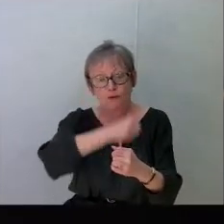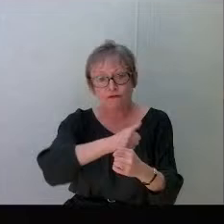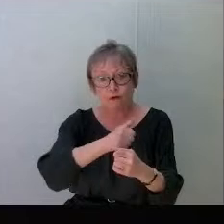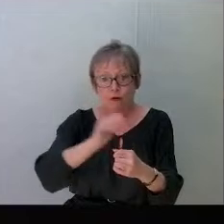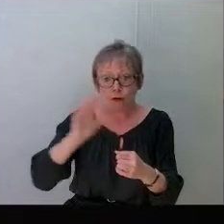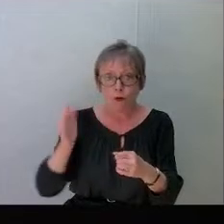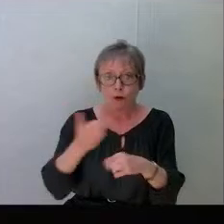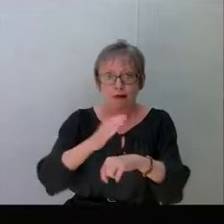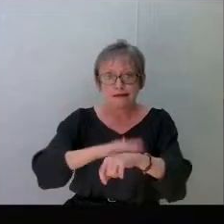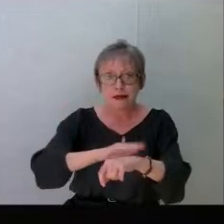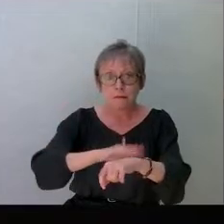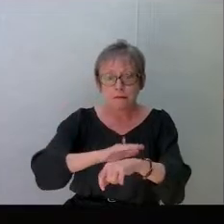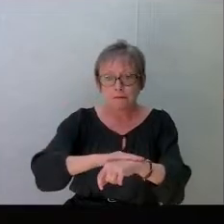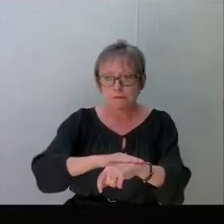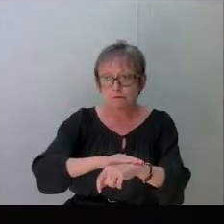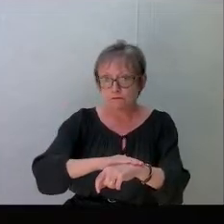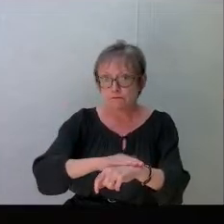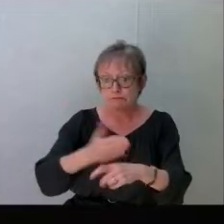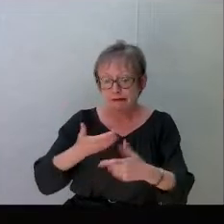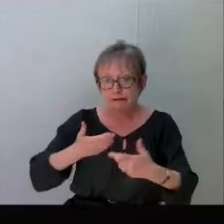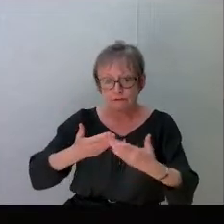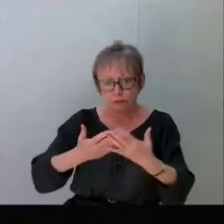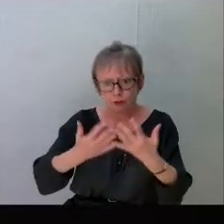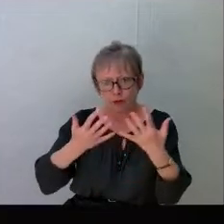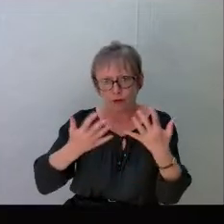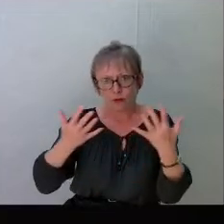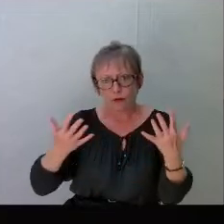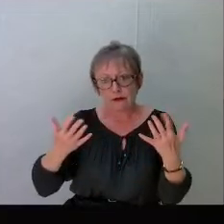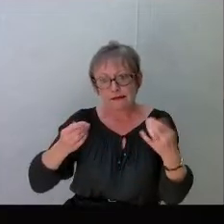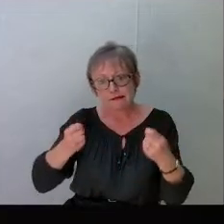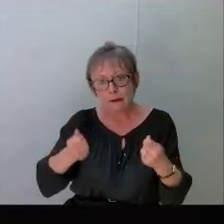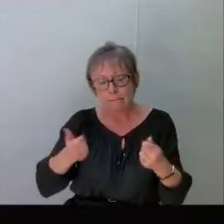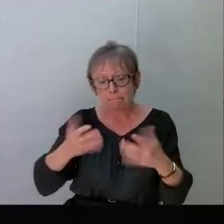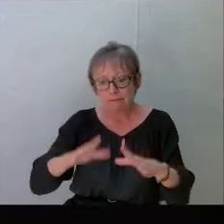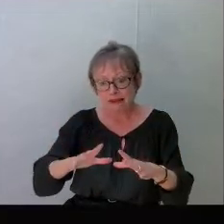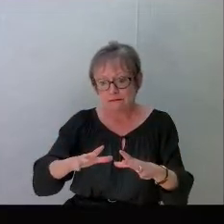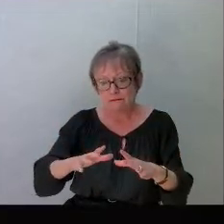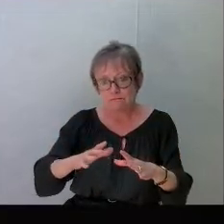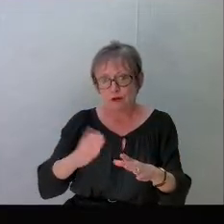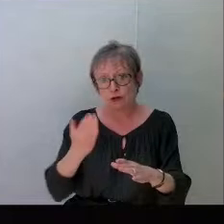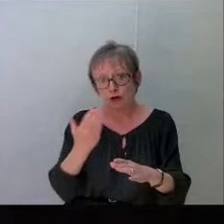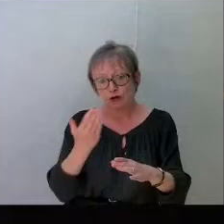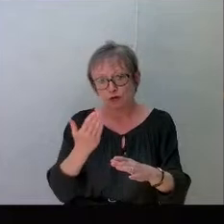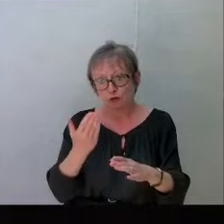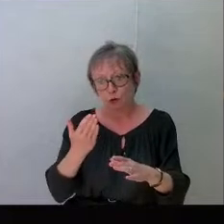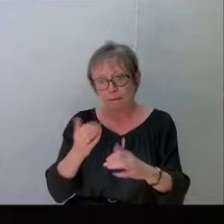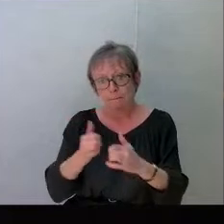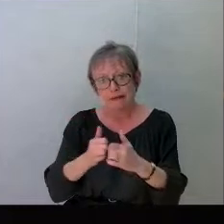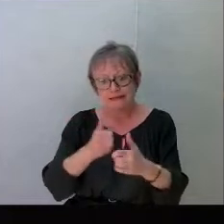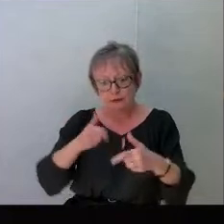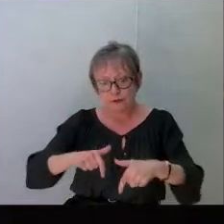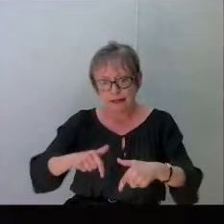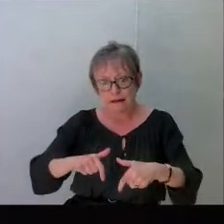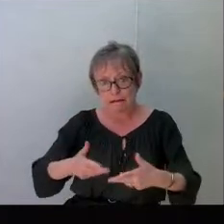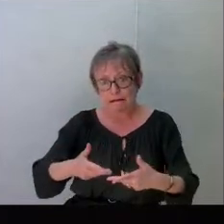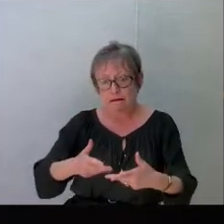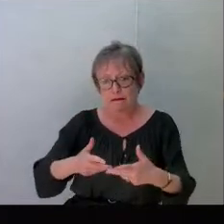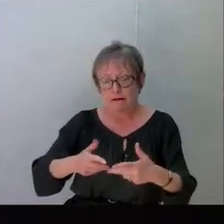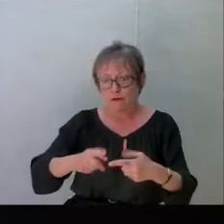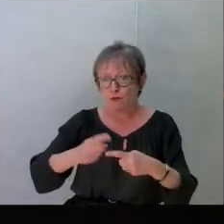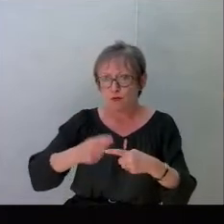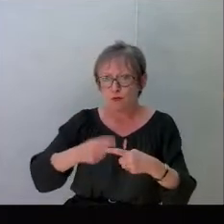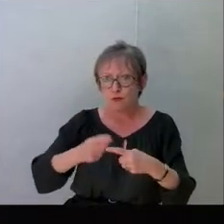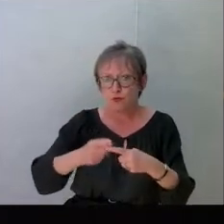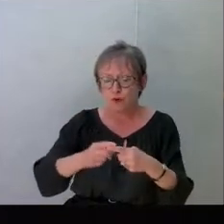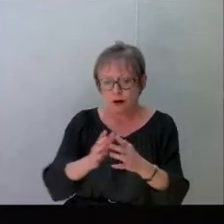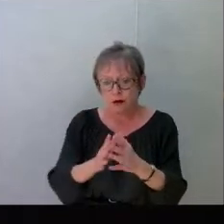of you graduating to the School of Business today have been part of one of the fastest growing and most diverse business schools in the UK. One